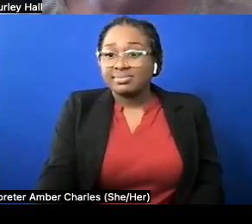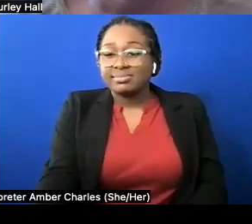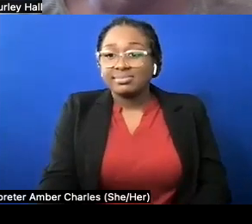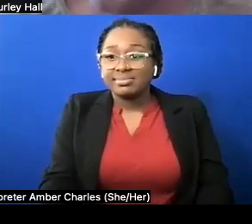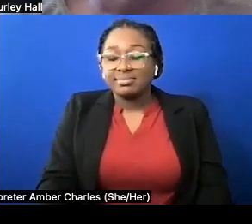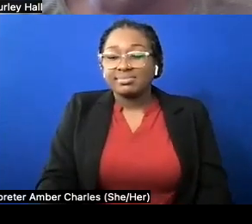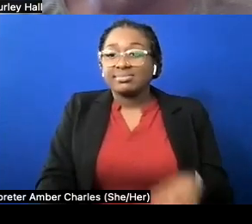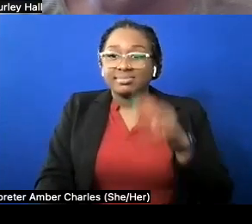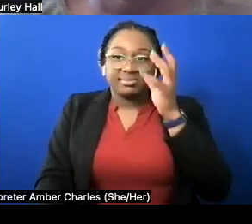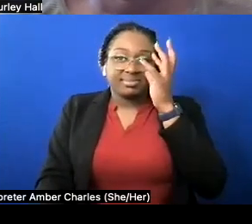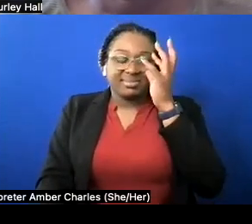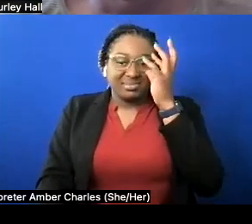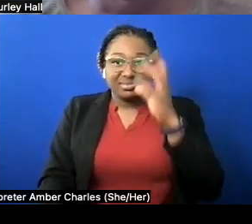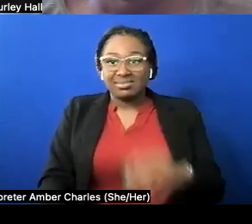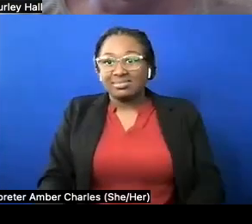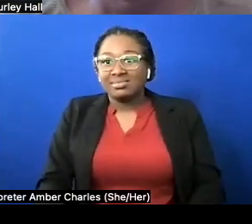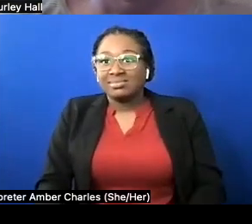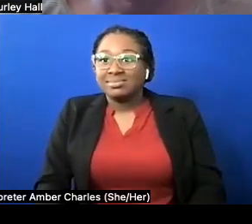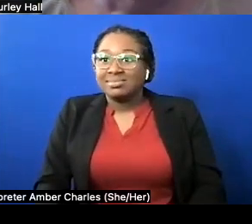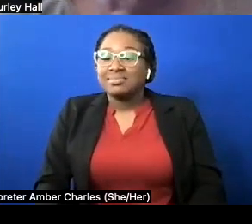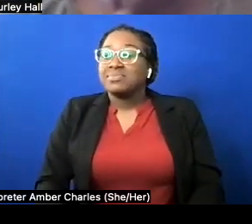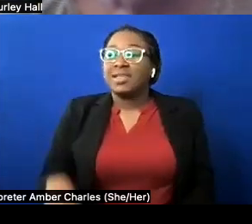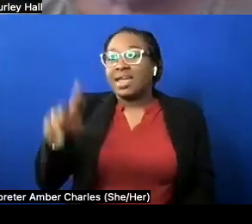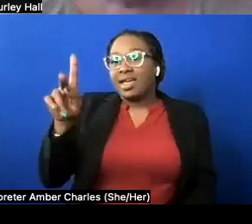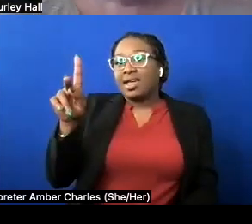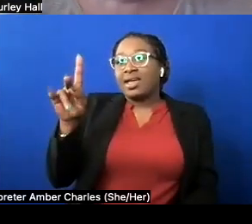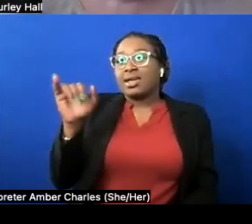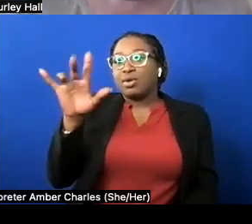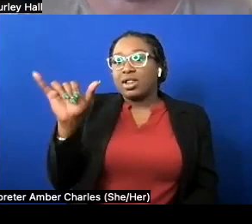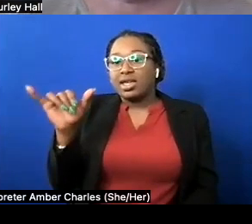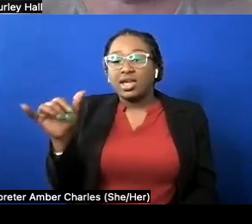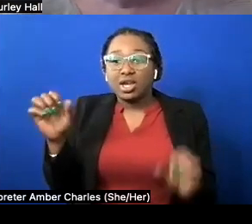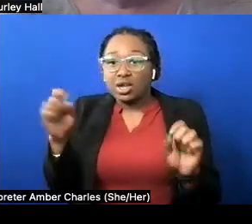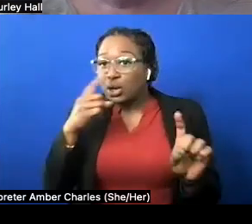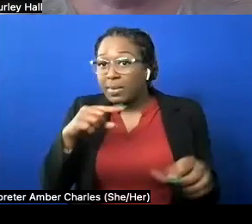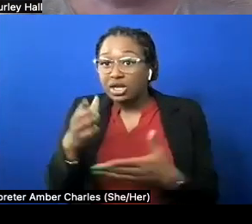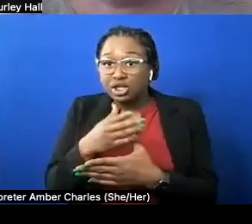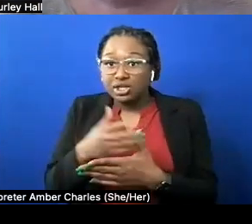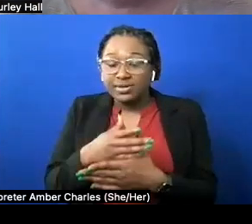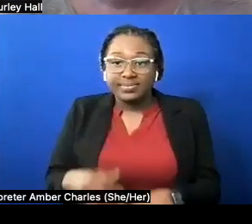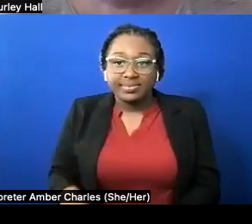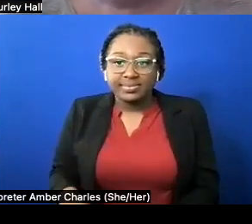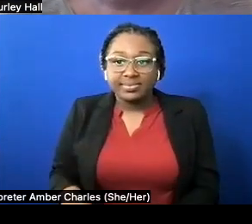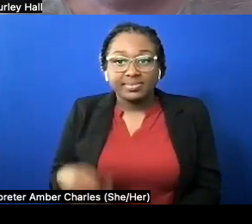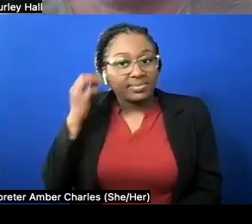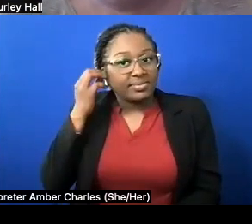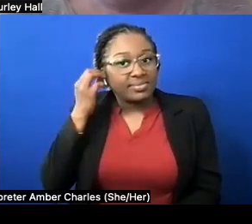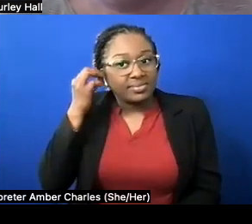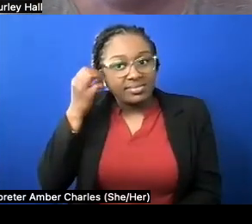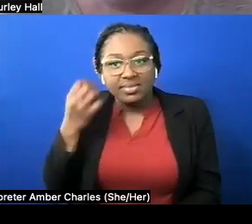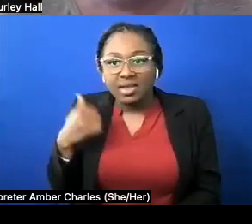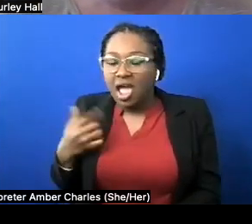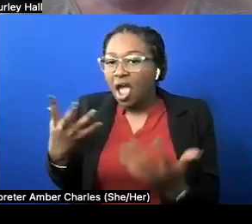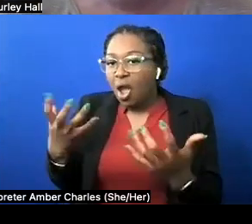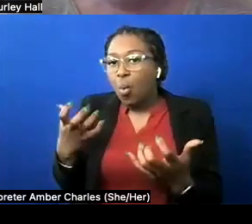Thank you, Kimberly. Sharon, I'd love to hear from you. Thank you, Kate. Well, I just want to endorse